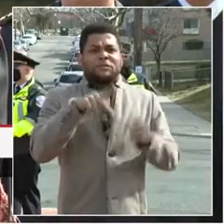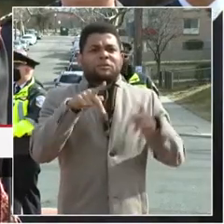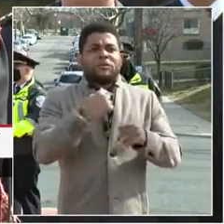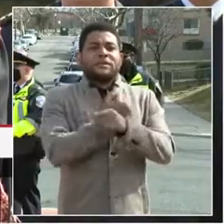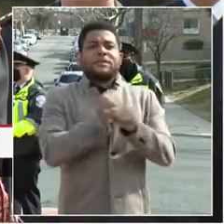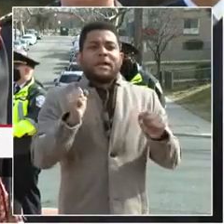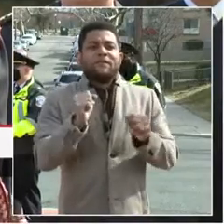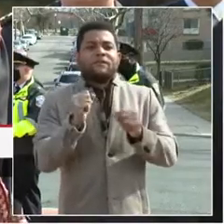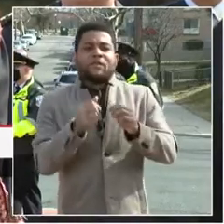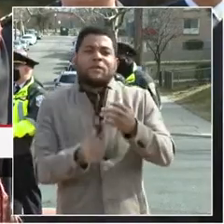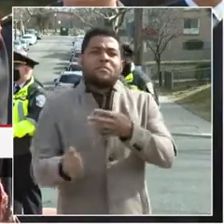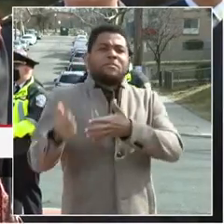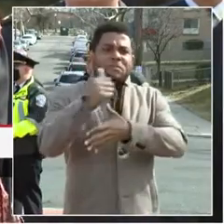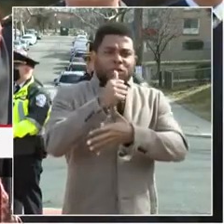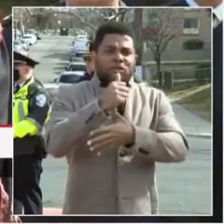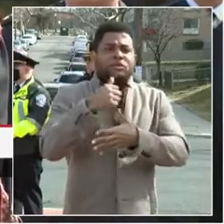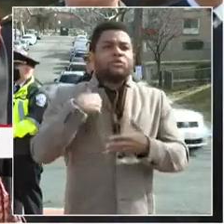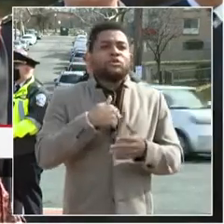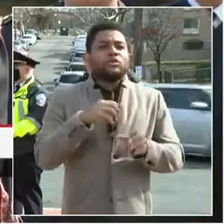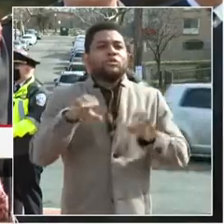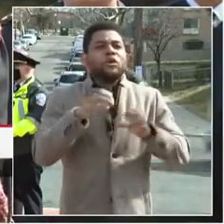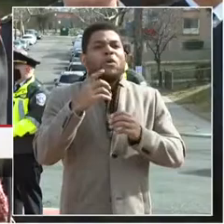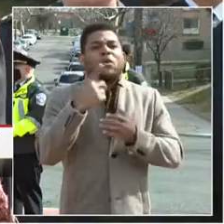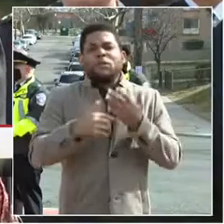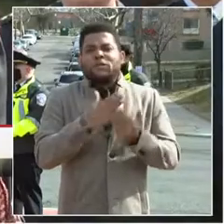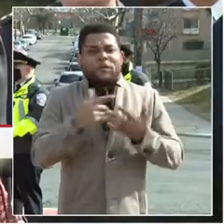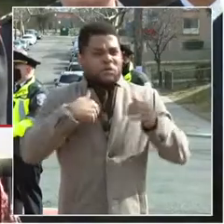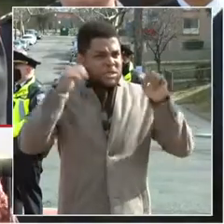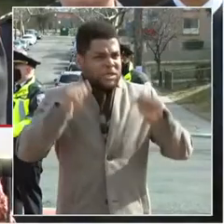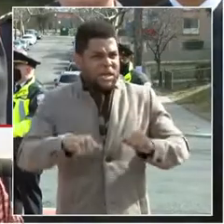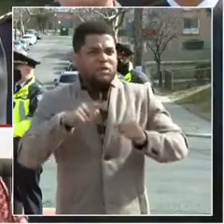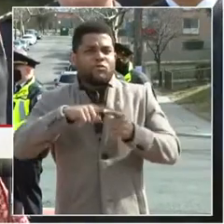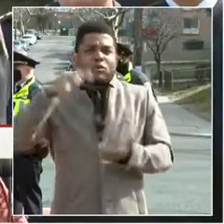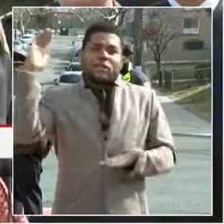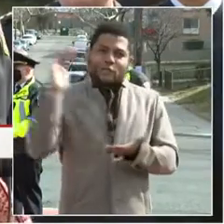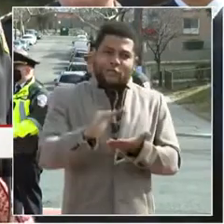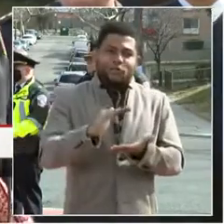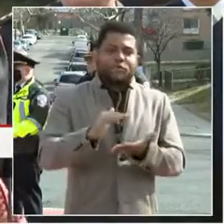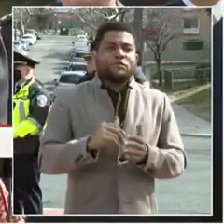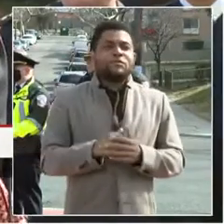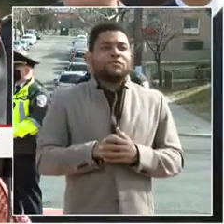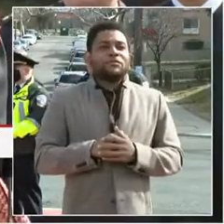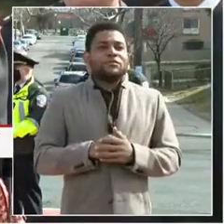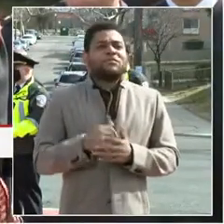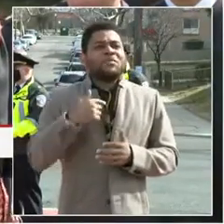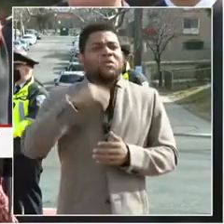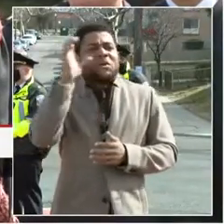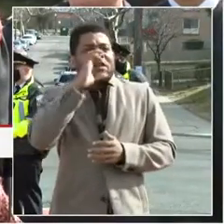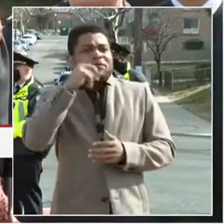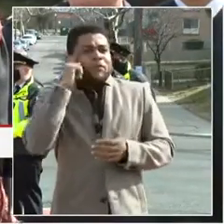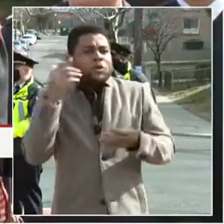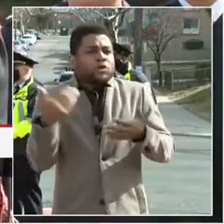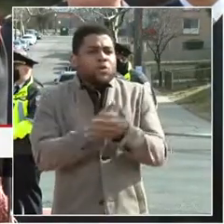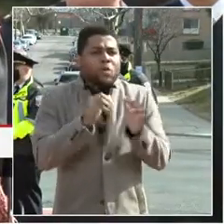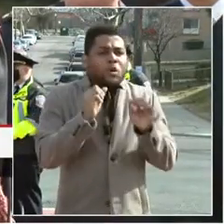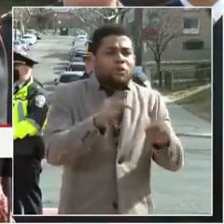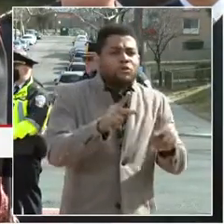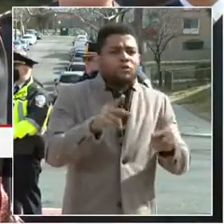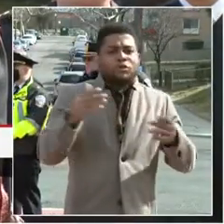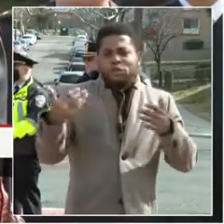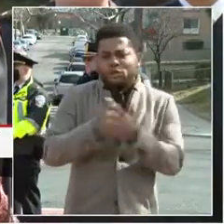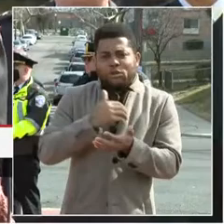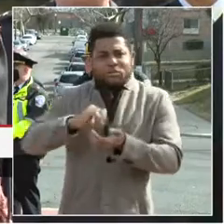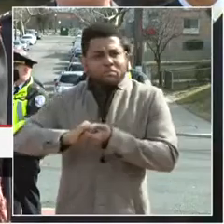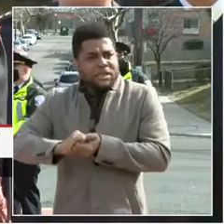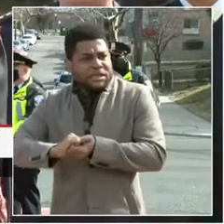well. And so we're going to look for increased opportunities to create new partnerships and to